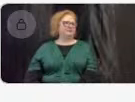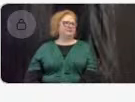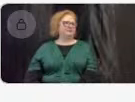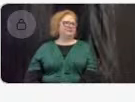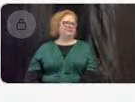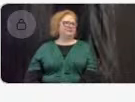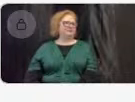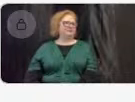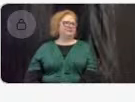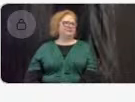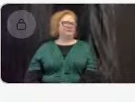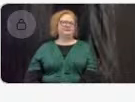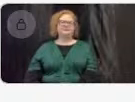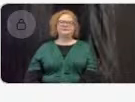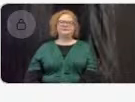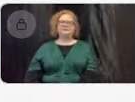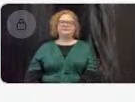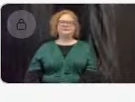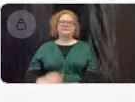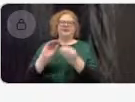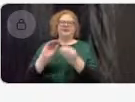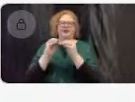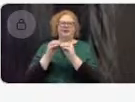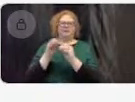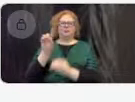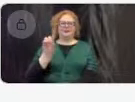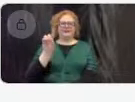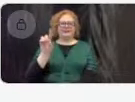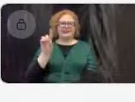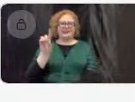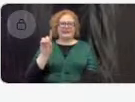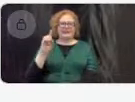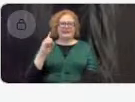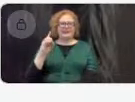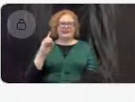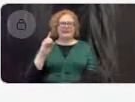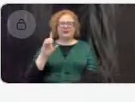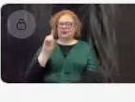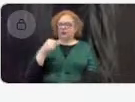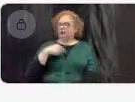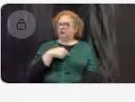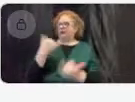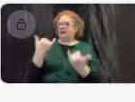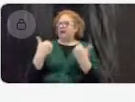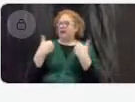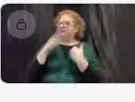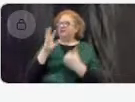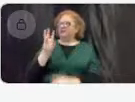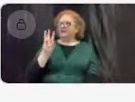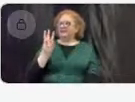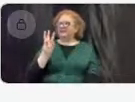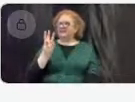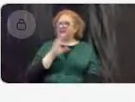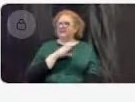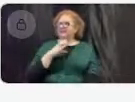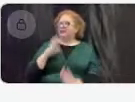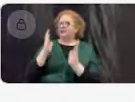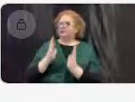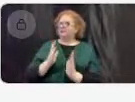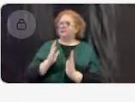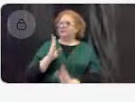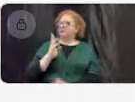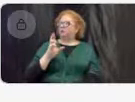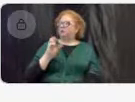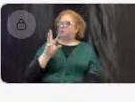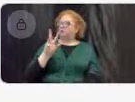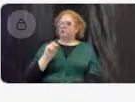All right, the next item is item number D. Do we have 6 commissioners now? Mr. Brown just stepped out the door.